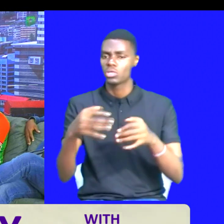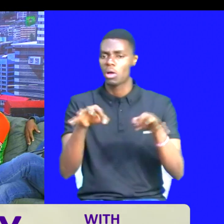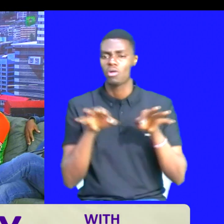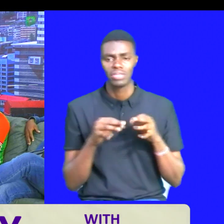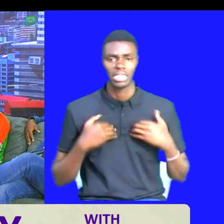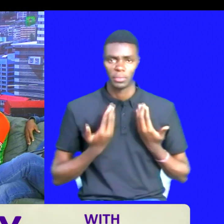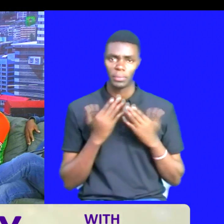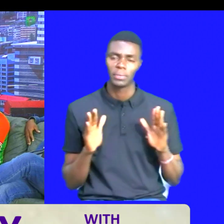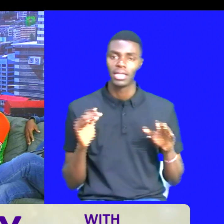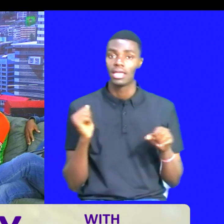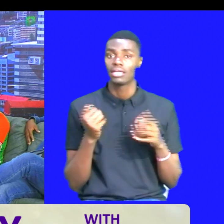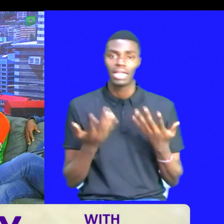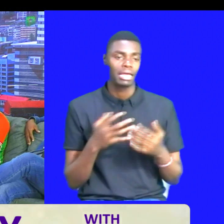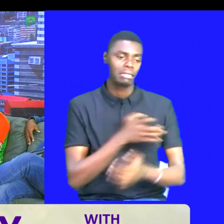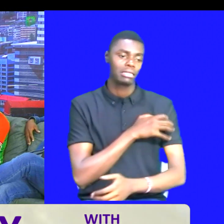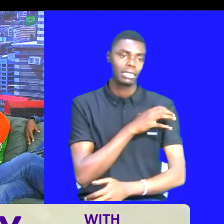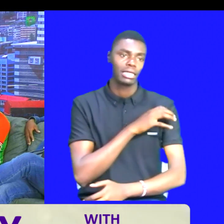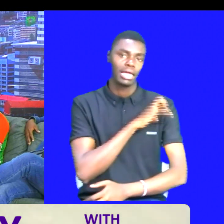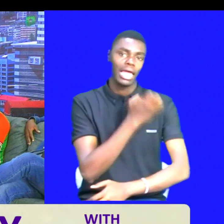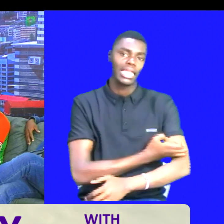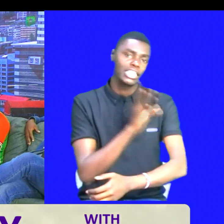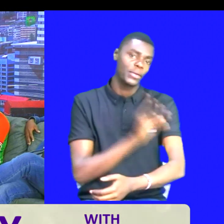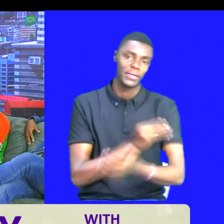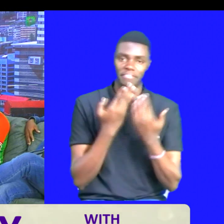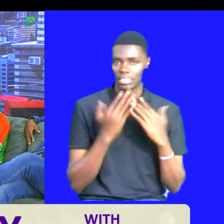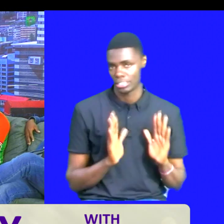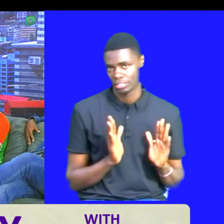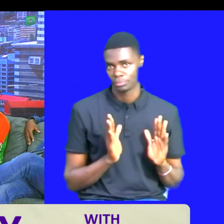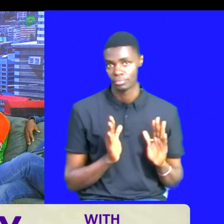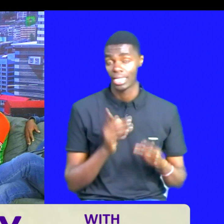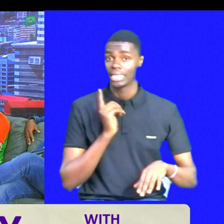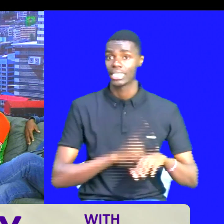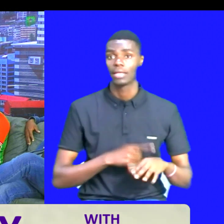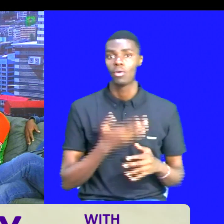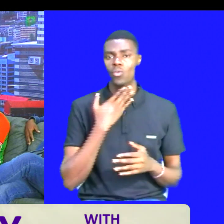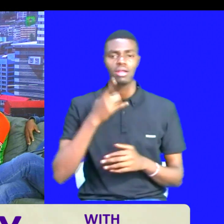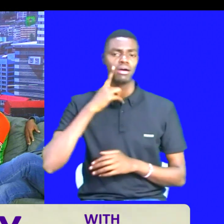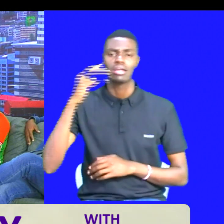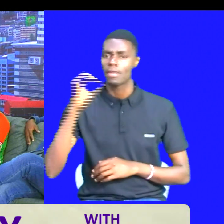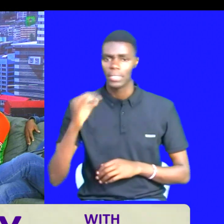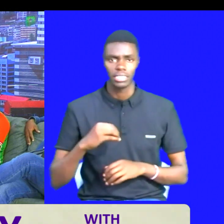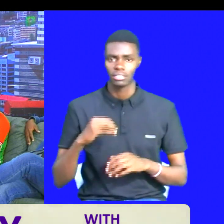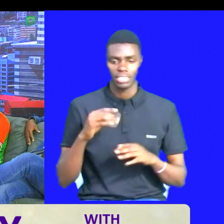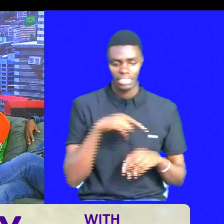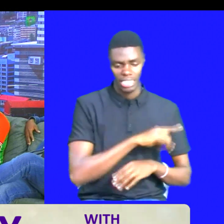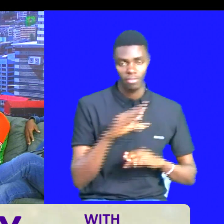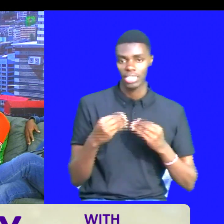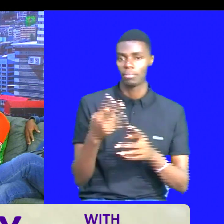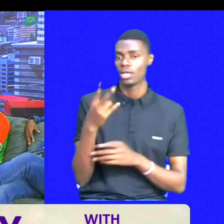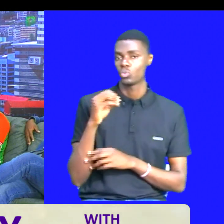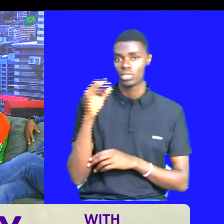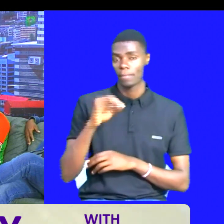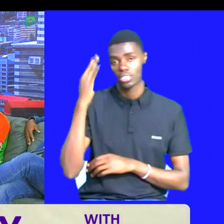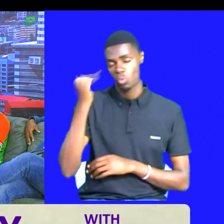Yes. He cannot give Morale, yeah, he's already right. worn out. Yeah. So when you want 100% from him, he'll give you 20%. Yeah. Because he's already